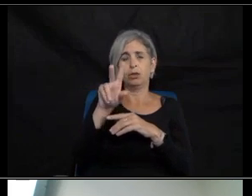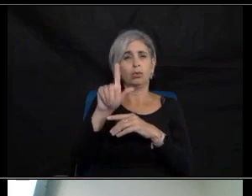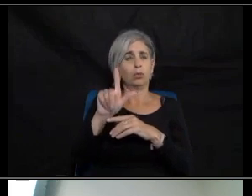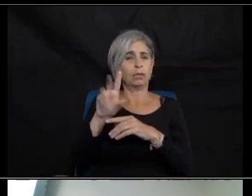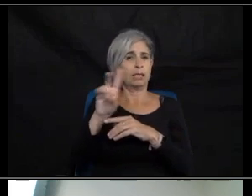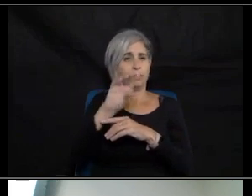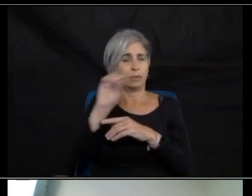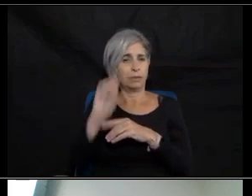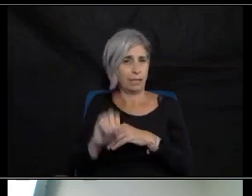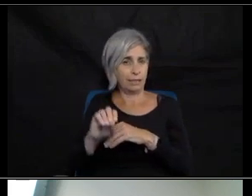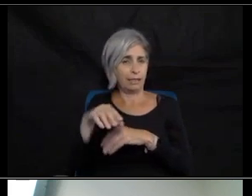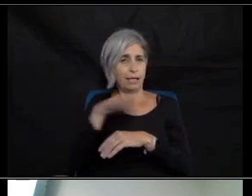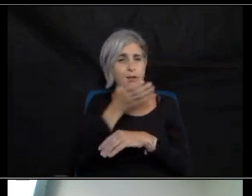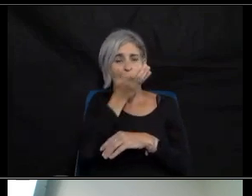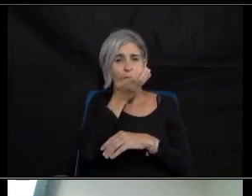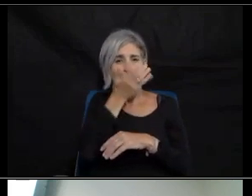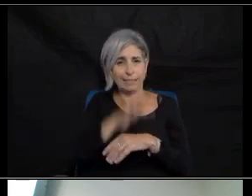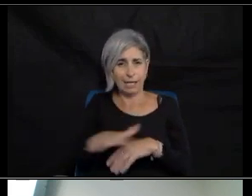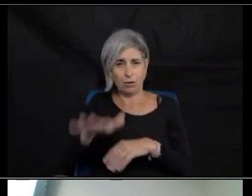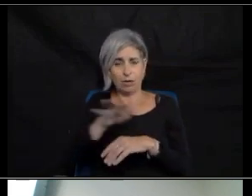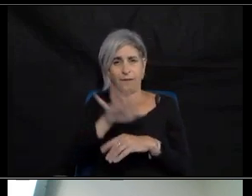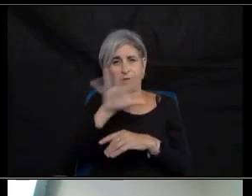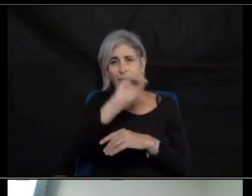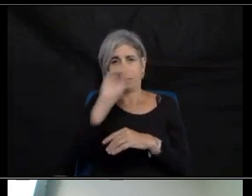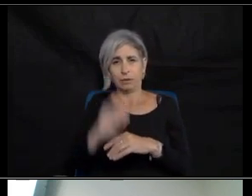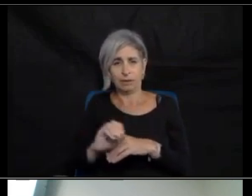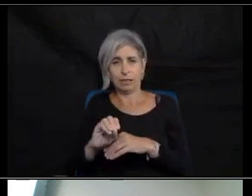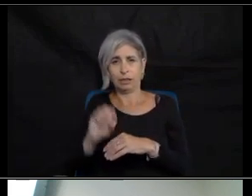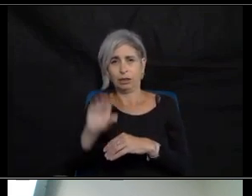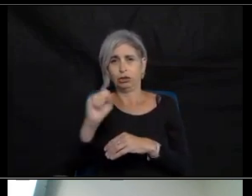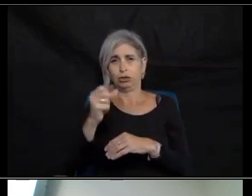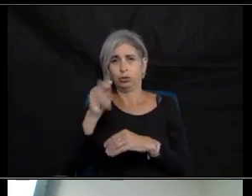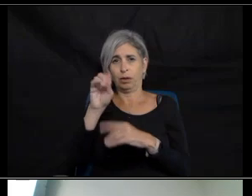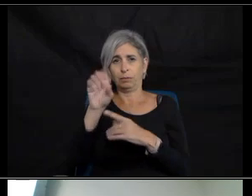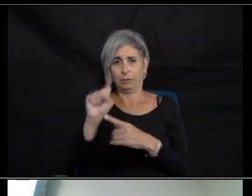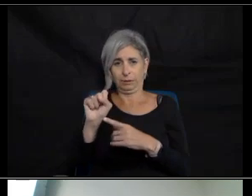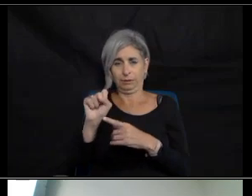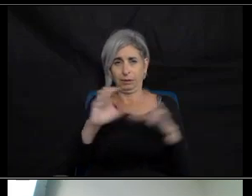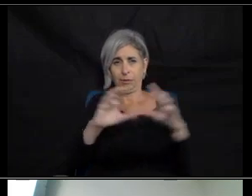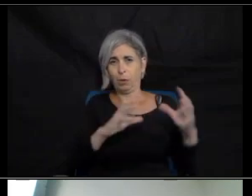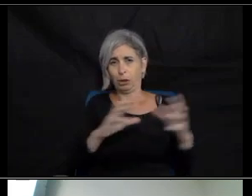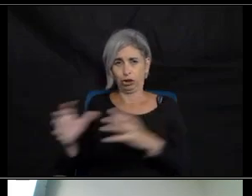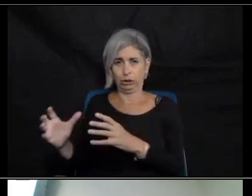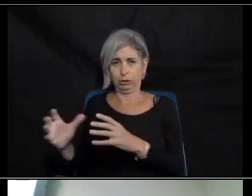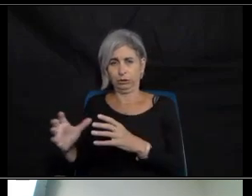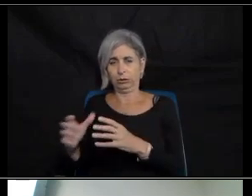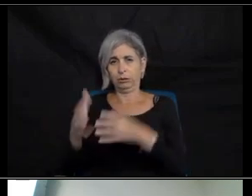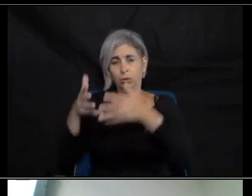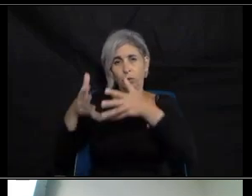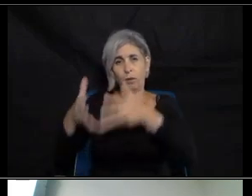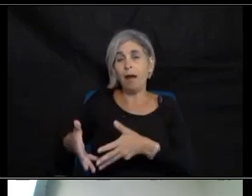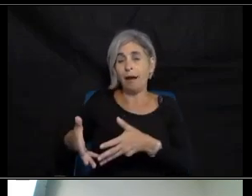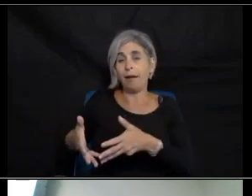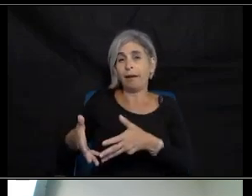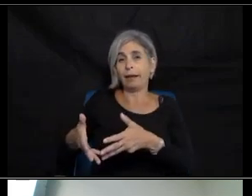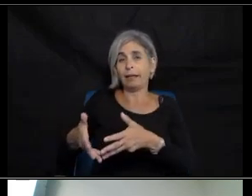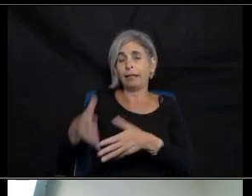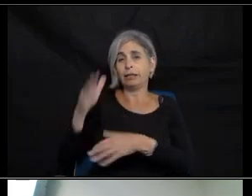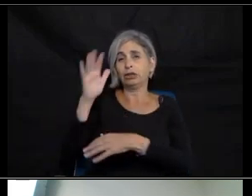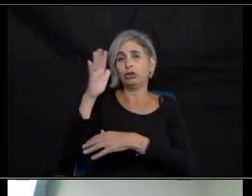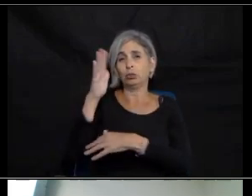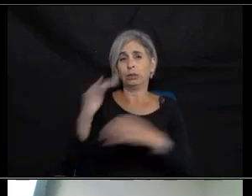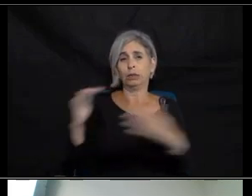being covered by grass areas and 5% shrub. And the remaining tree